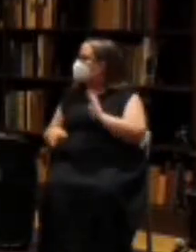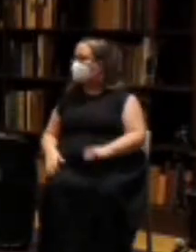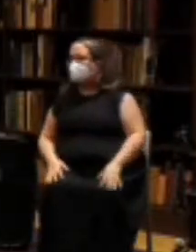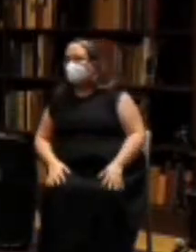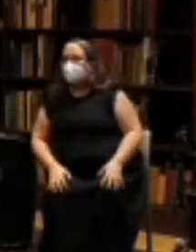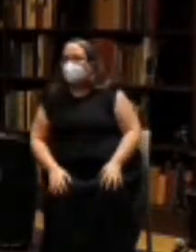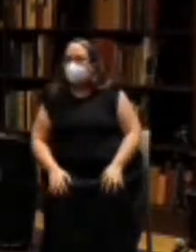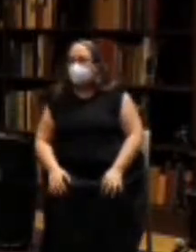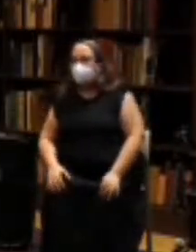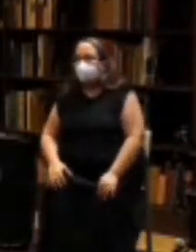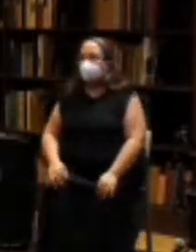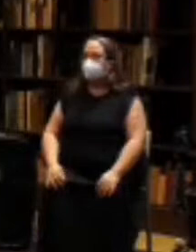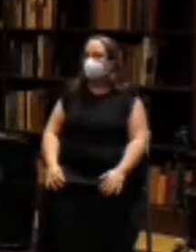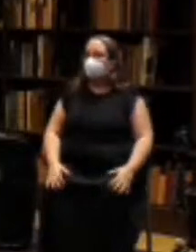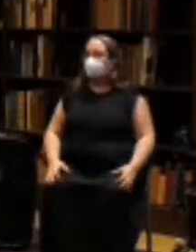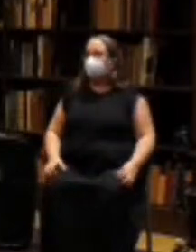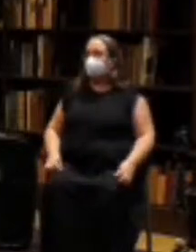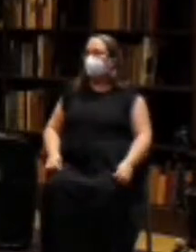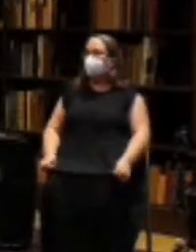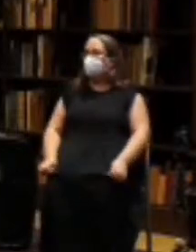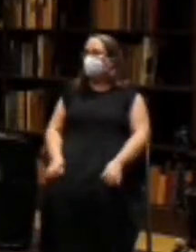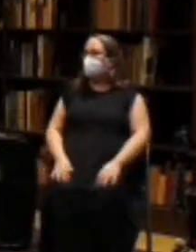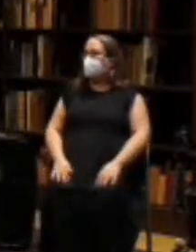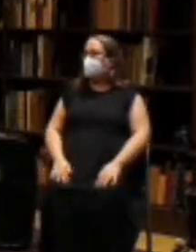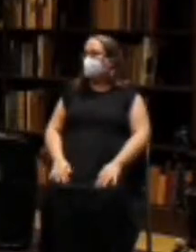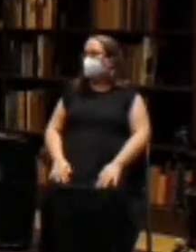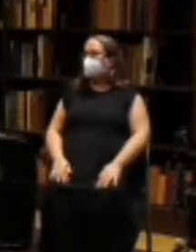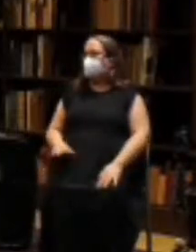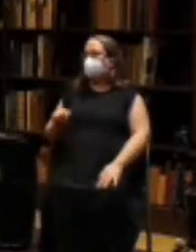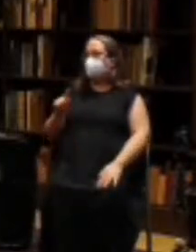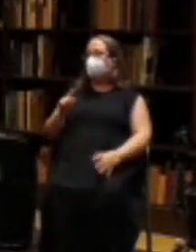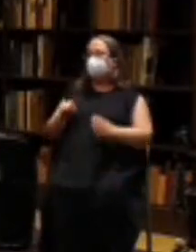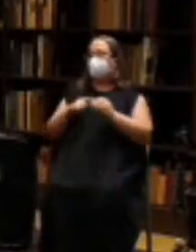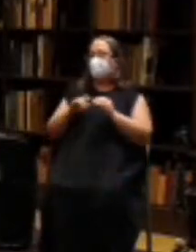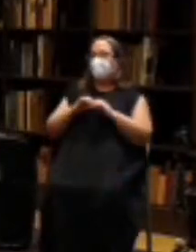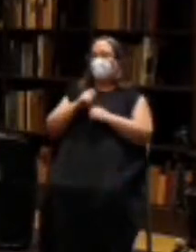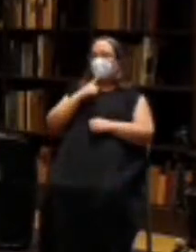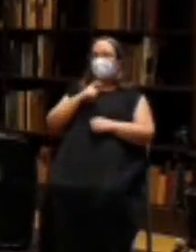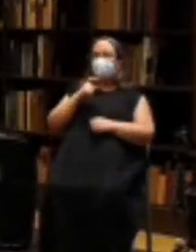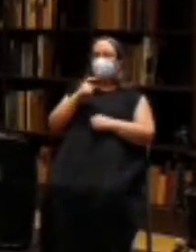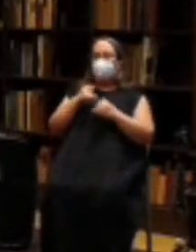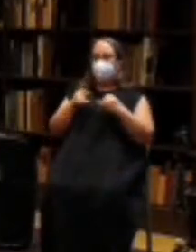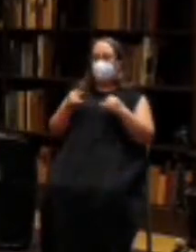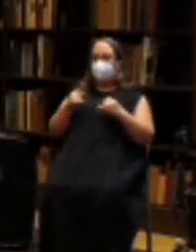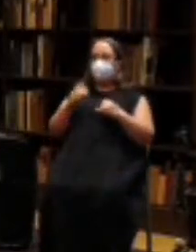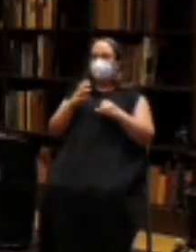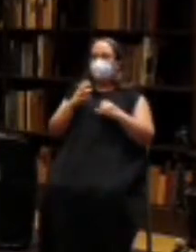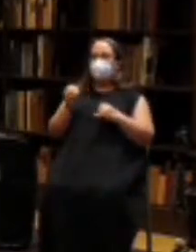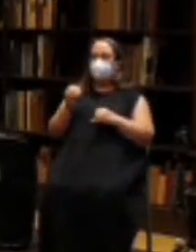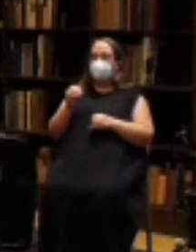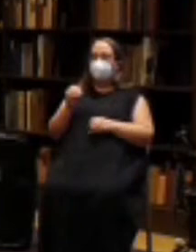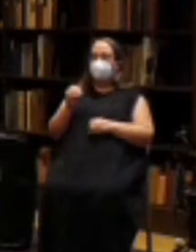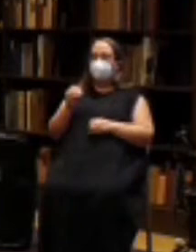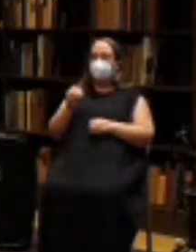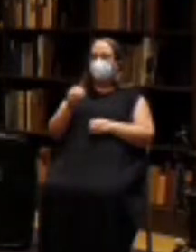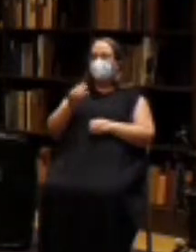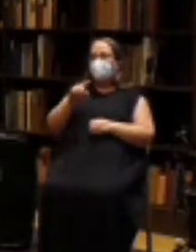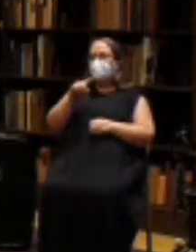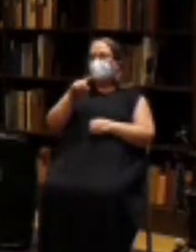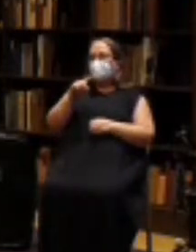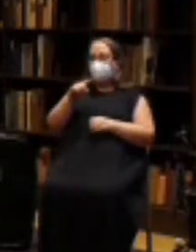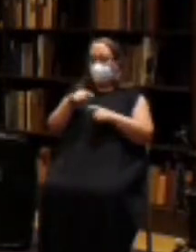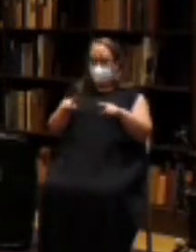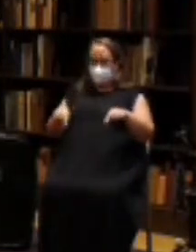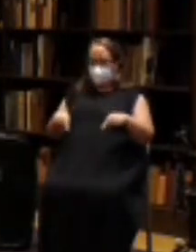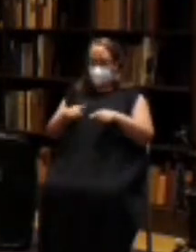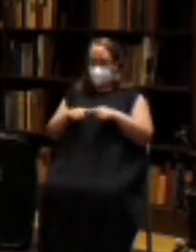want I was to? going to say, Mary, you just want to repeat that. Sure, I can repeat Go it. ahead. So your question is about how does redlining and, sorry, what was the second? Blockbusting. And blockbusting